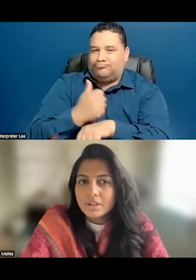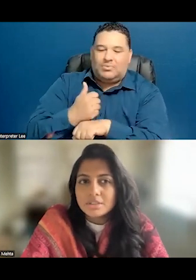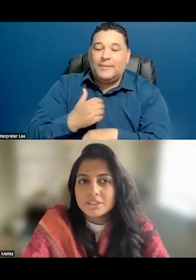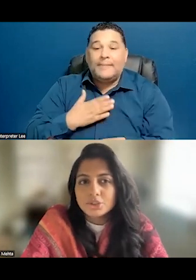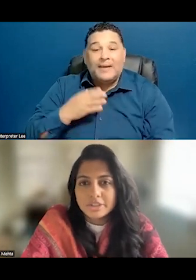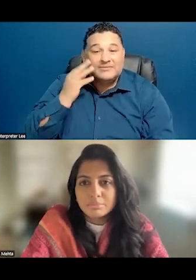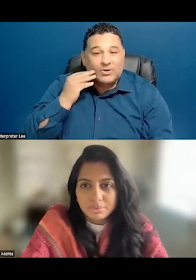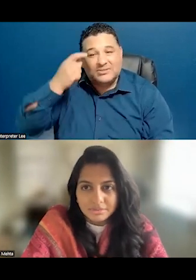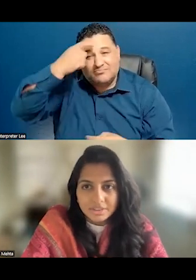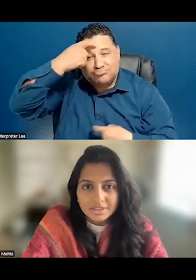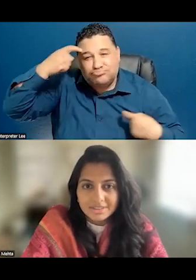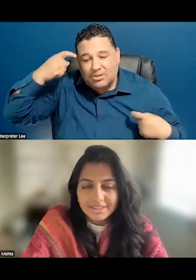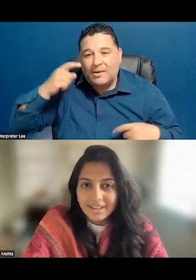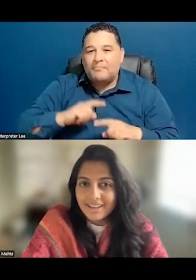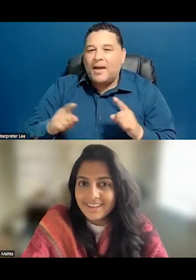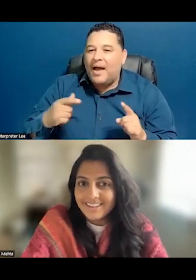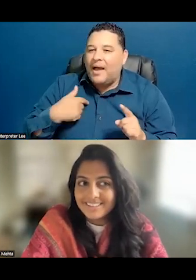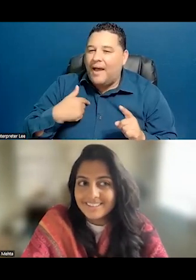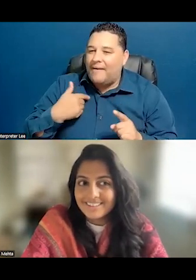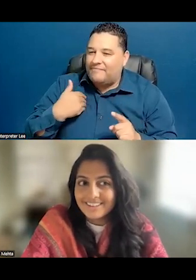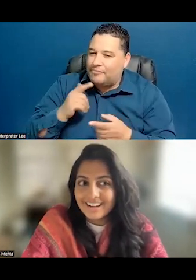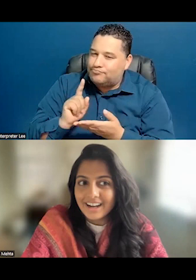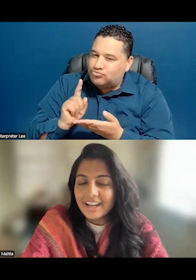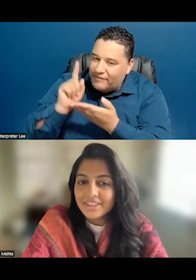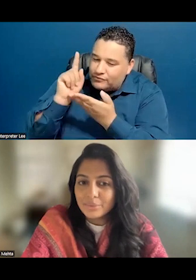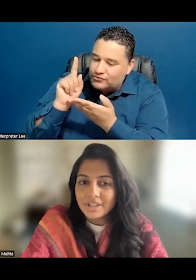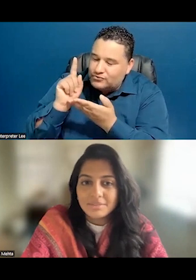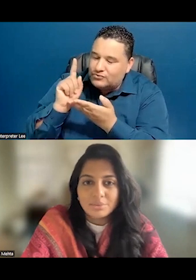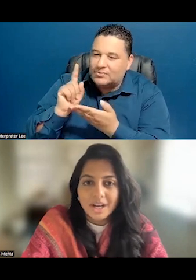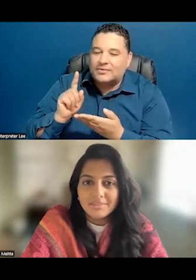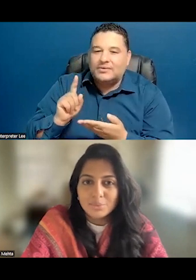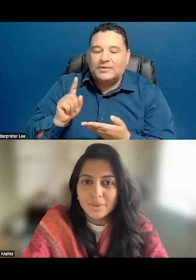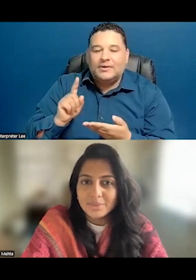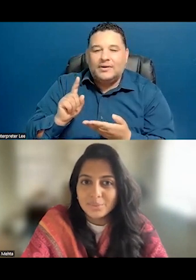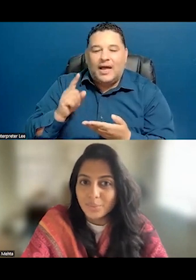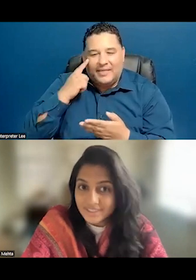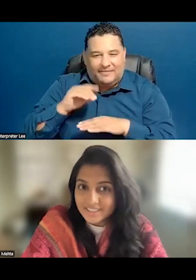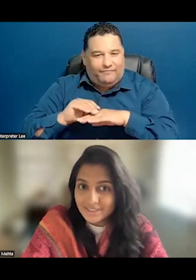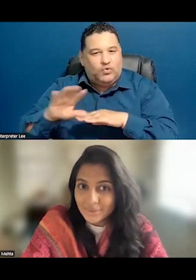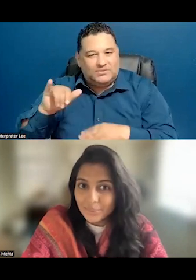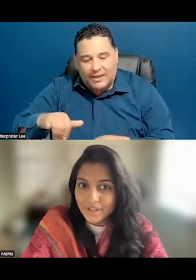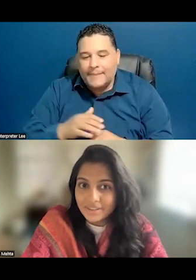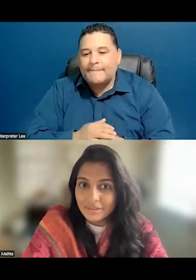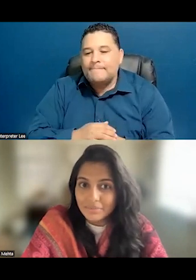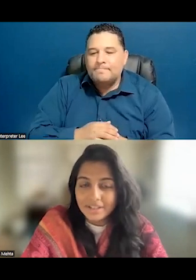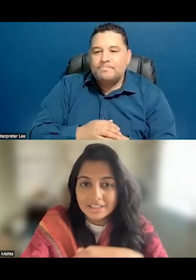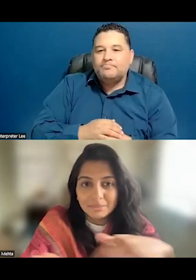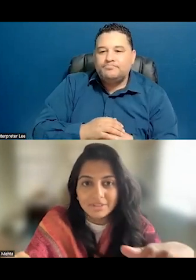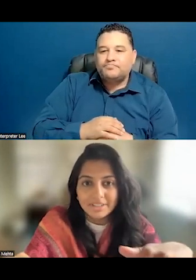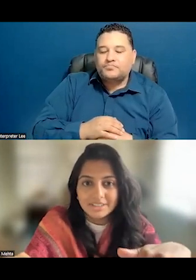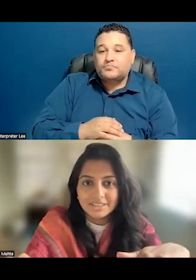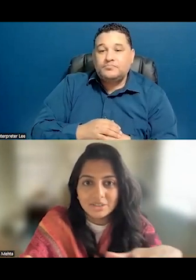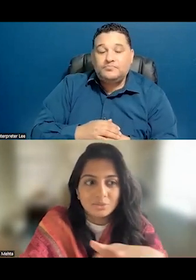was a product of extreme privilege. And I think we'll have arrived when it wasn't. When